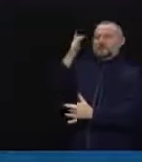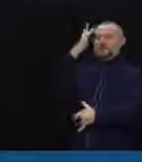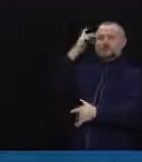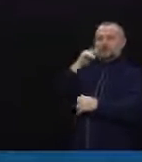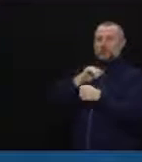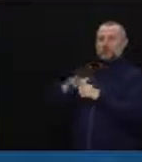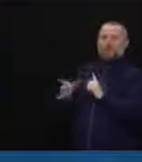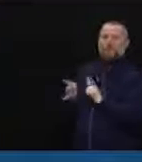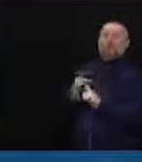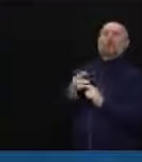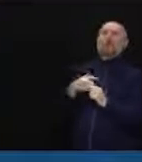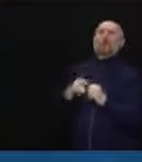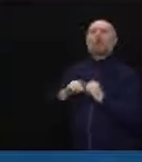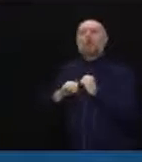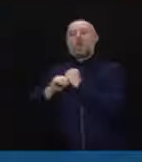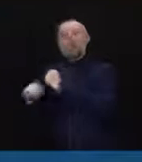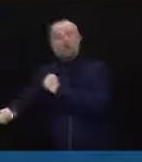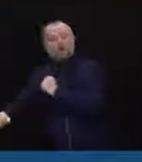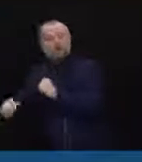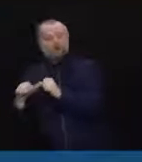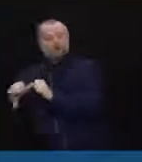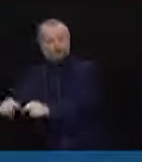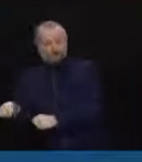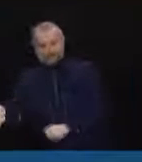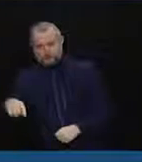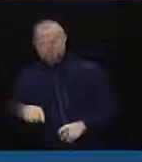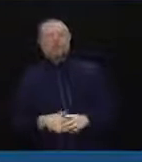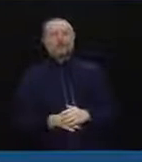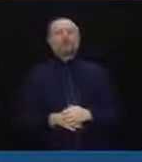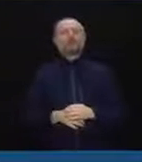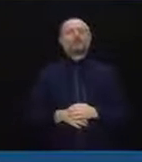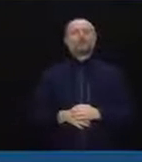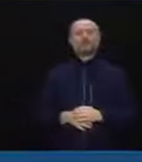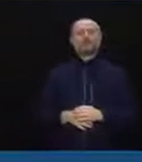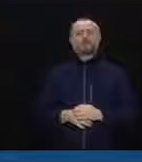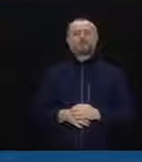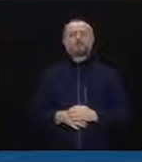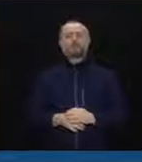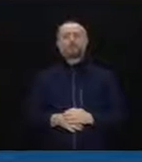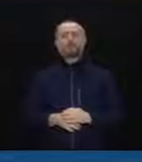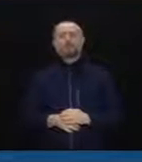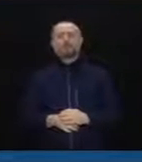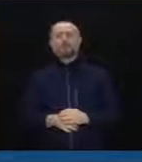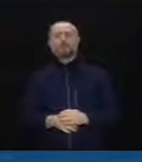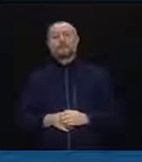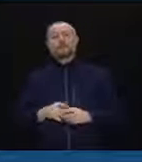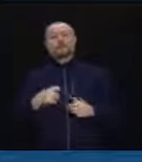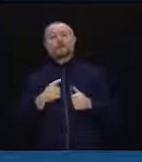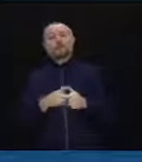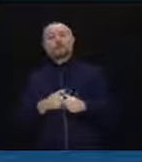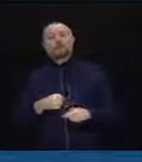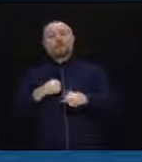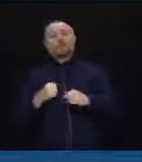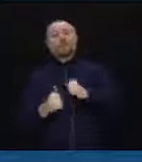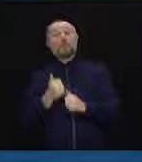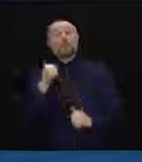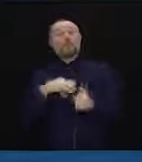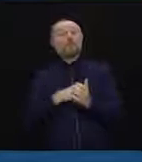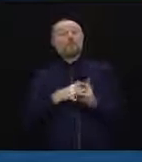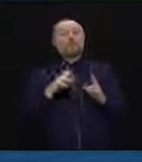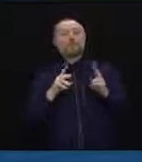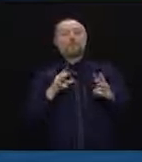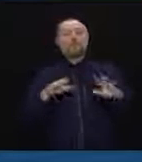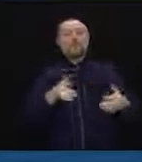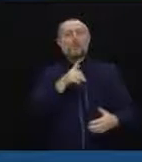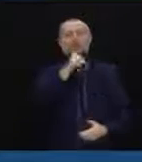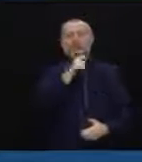The most vulnerable, we know where the most vulnerable are. They're in our nursing homes. They're people who are immunocompromised. There are people